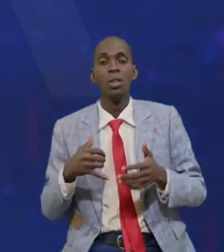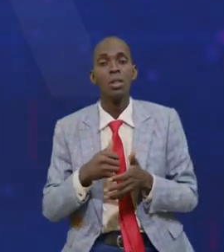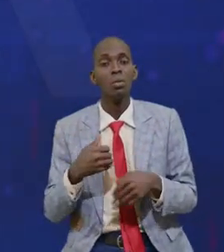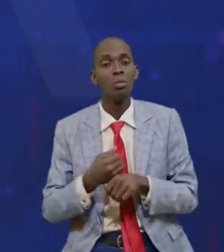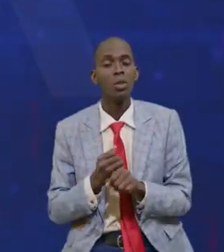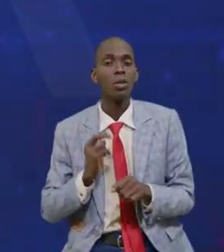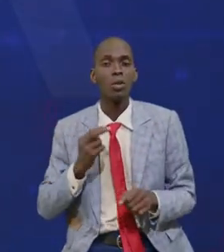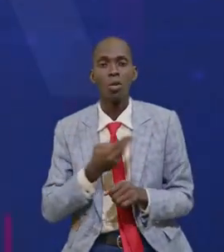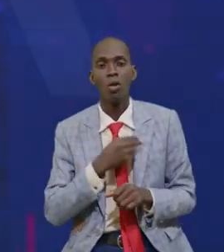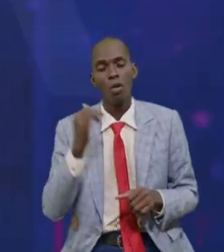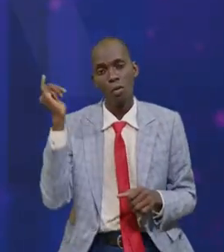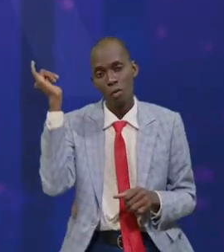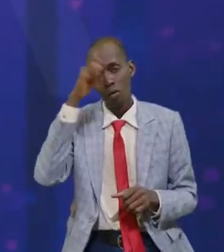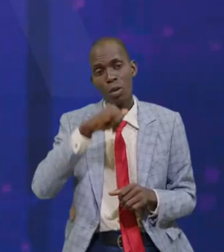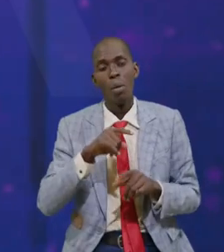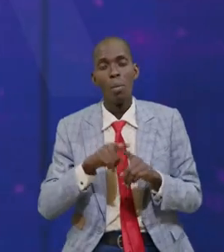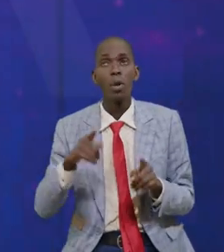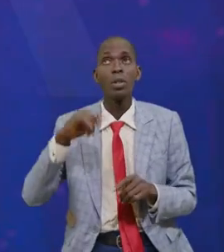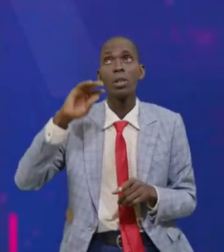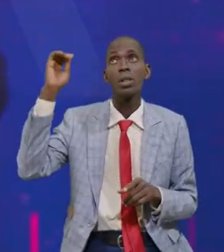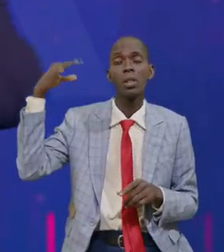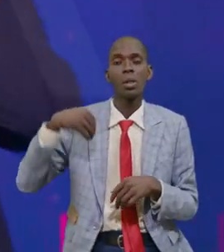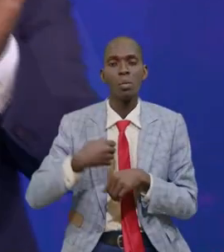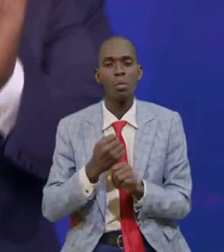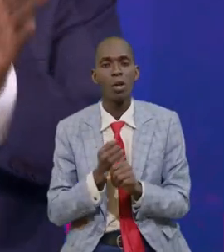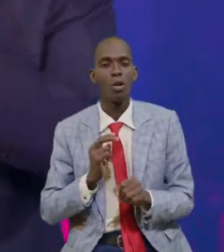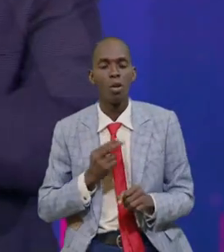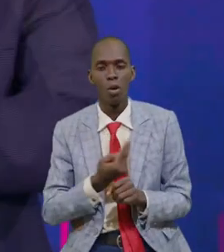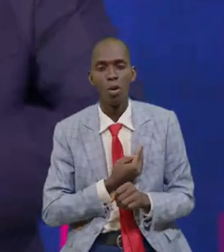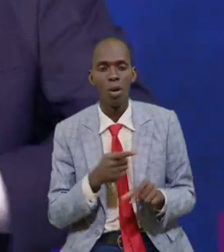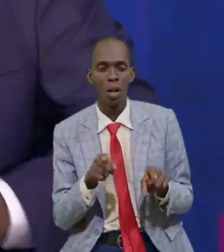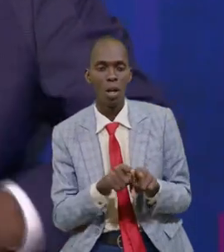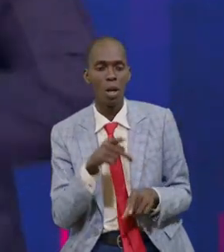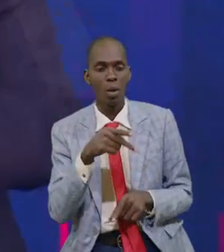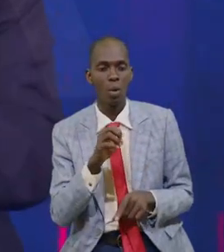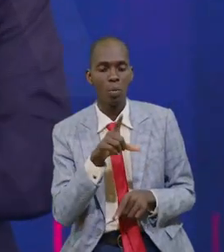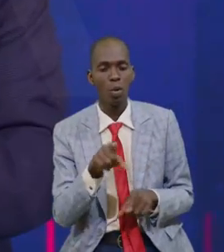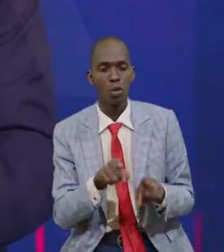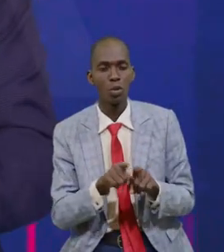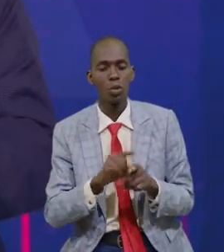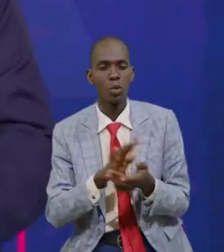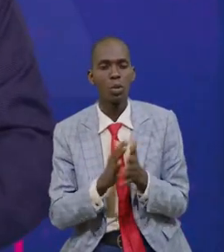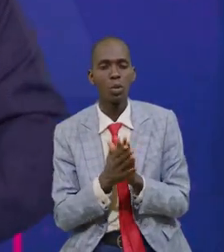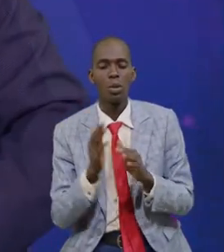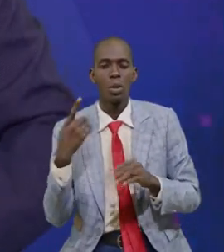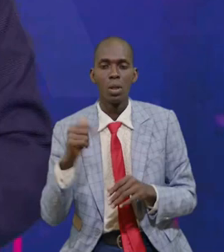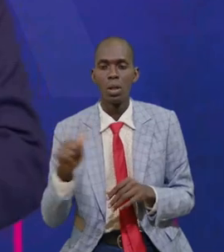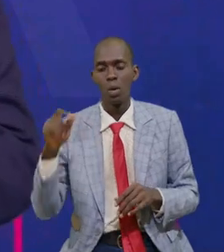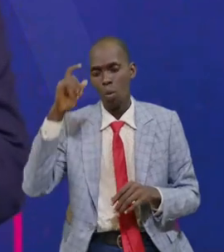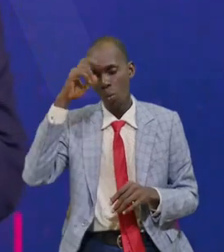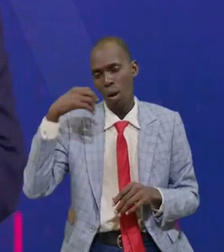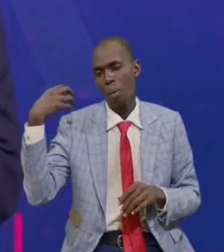it's the grace that makes us, like it made Paul, a wise master builder. He said, I